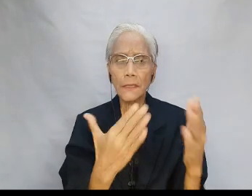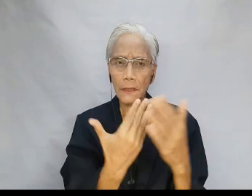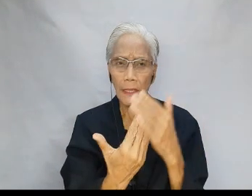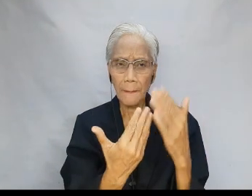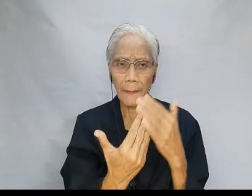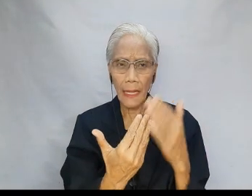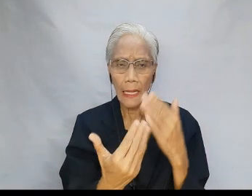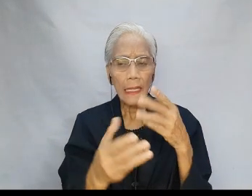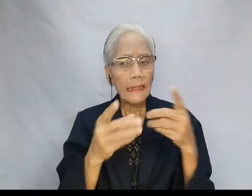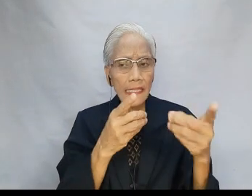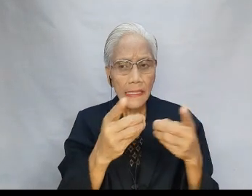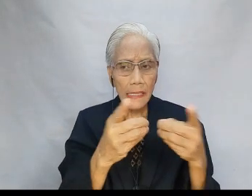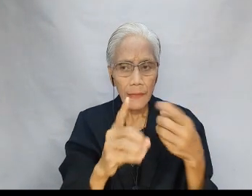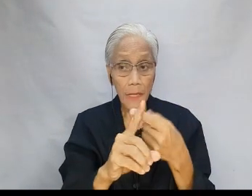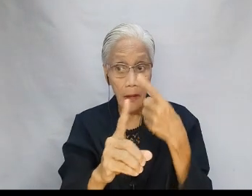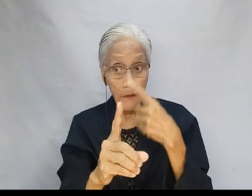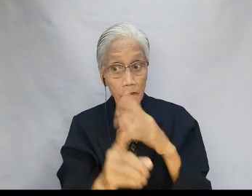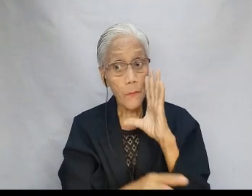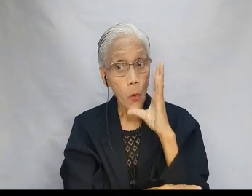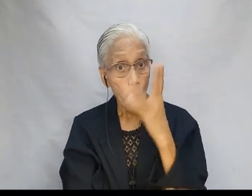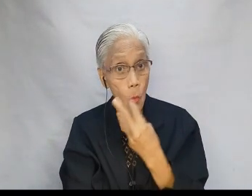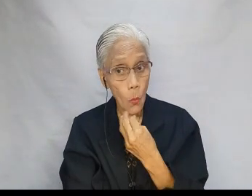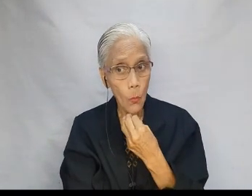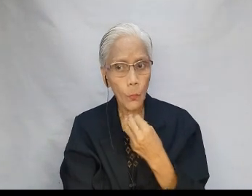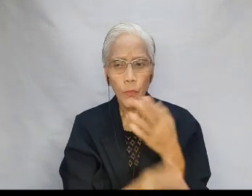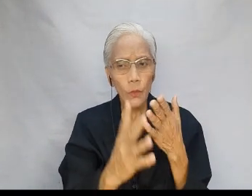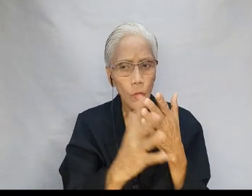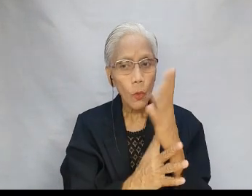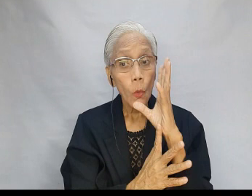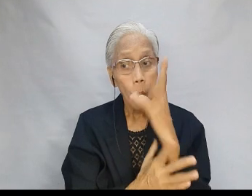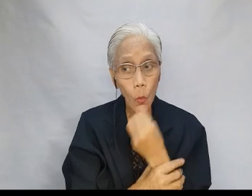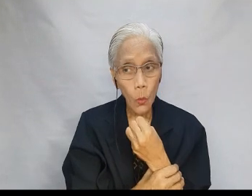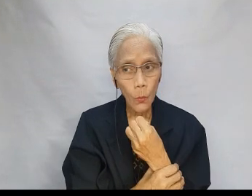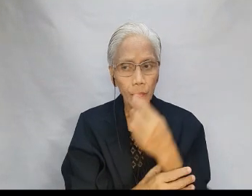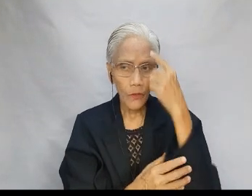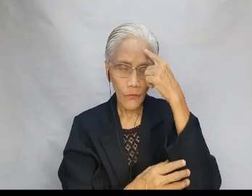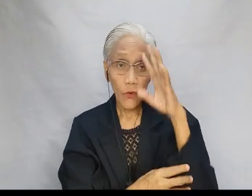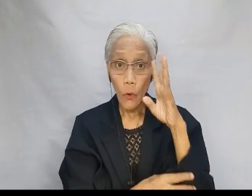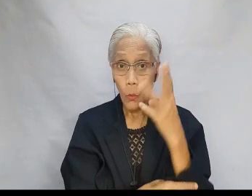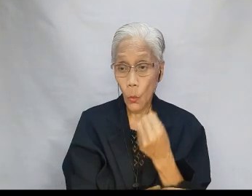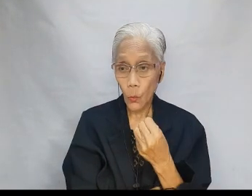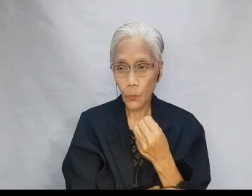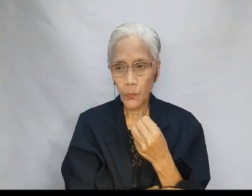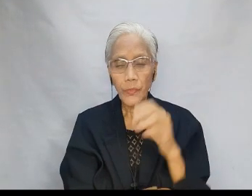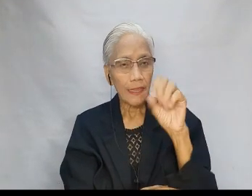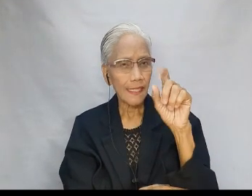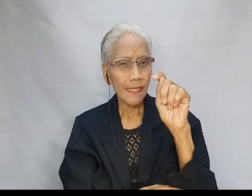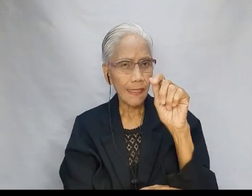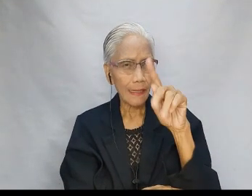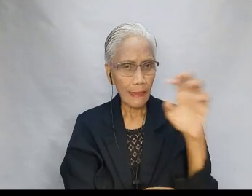succinctly describes from whom, through whom, and for whom the state